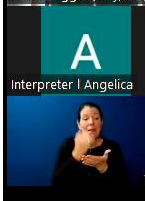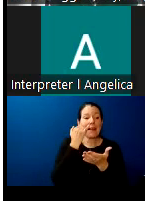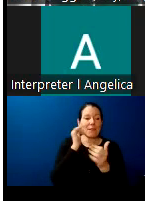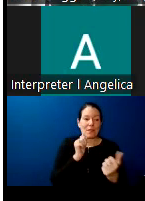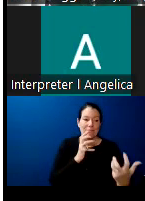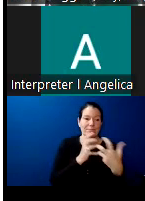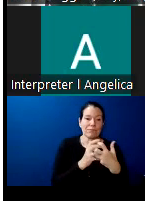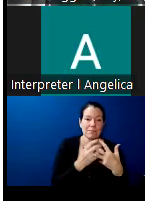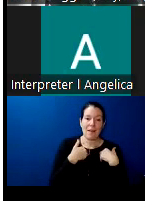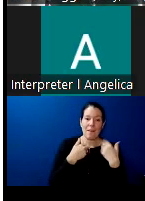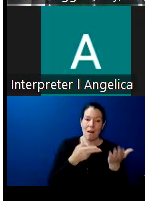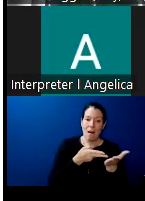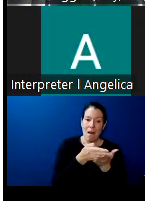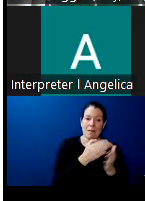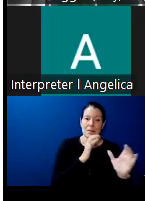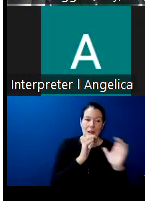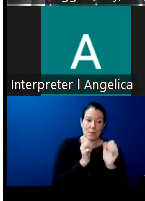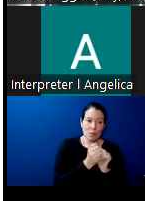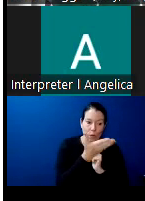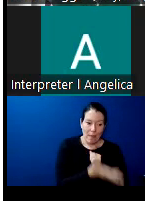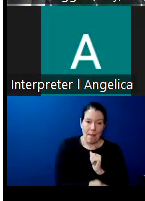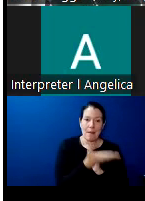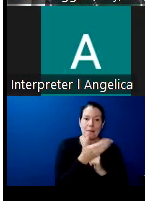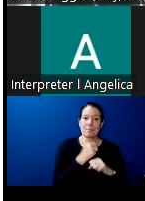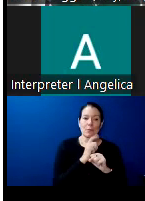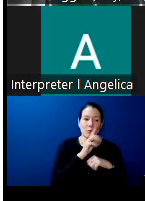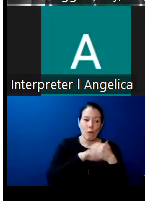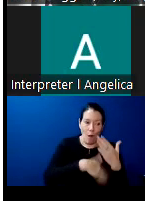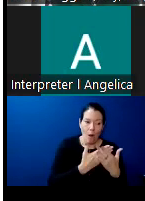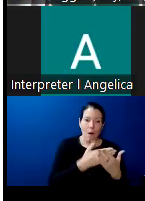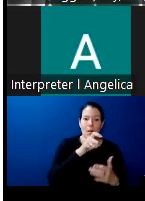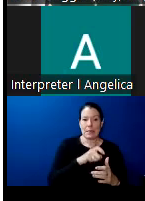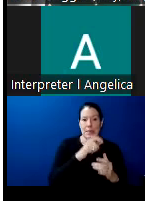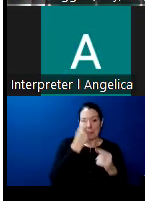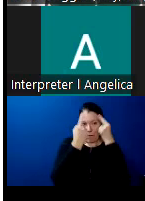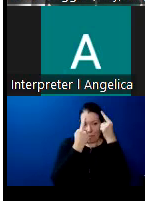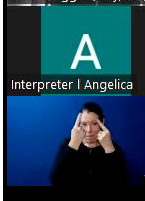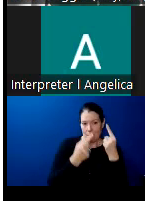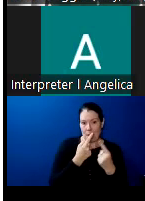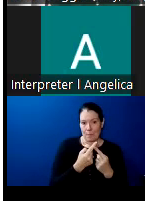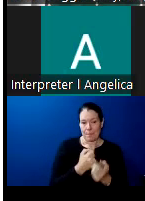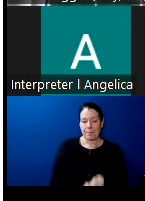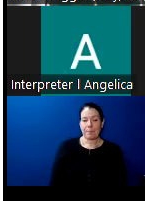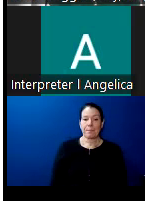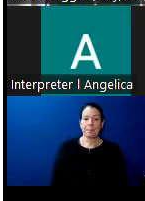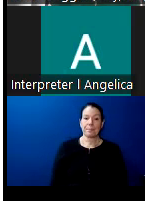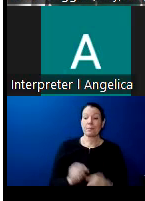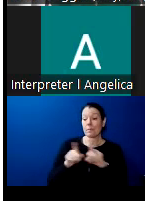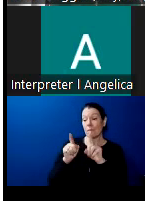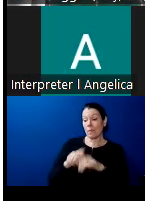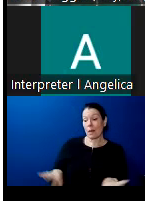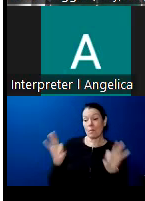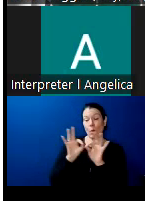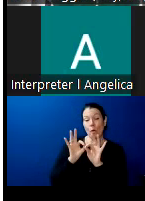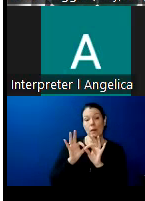an honest conversation to ensure that all of their needs are being considered. It's also important to note